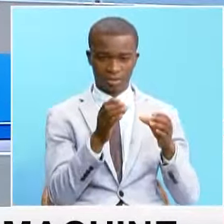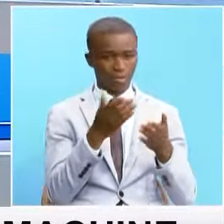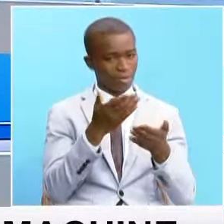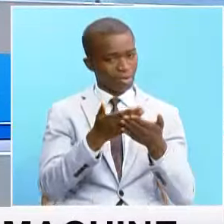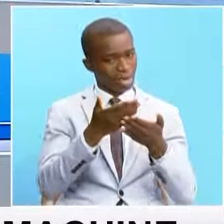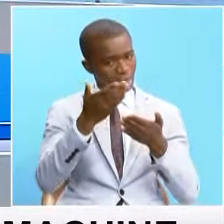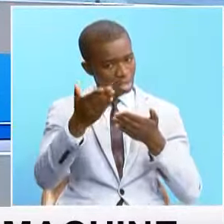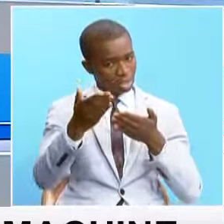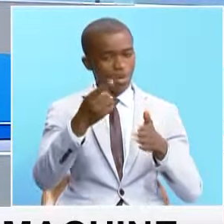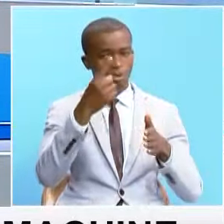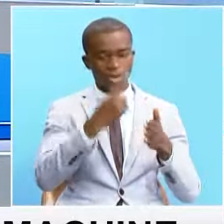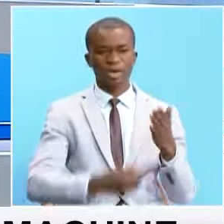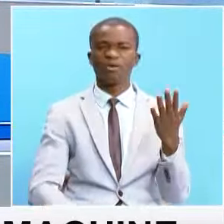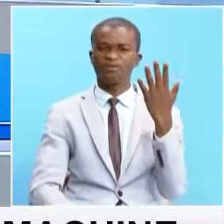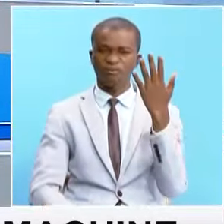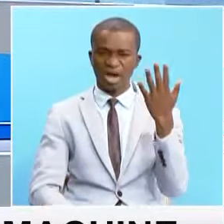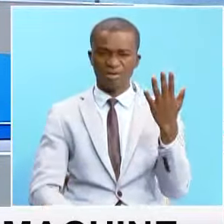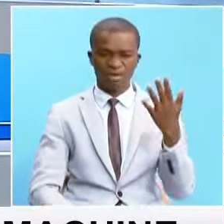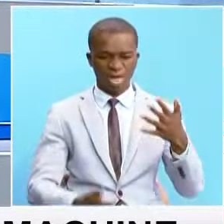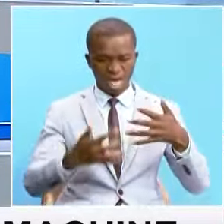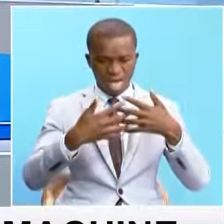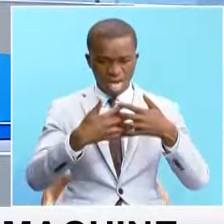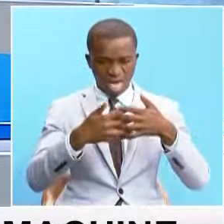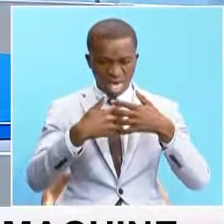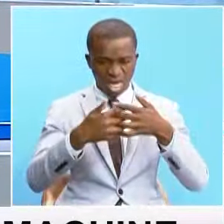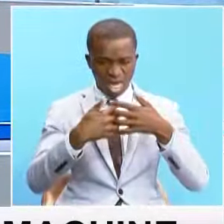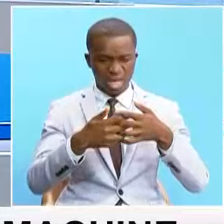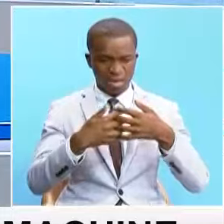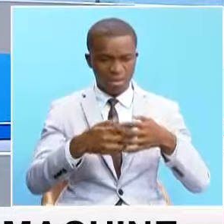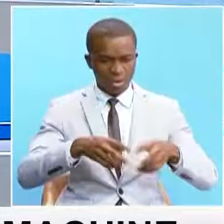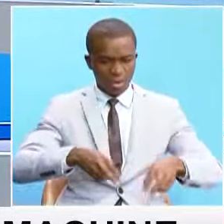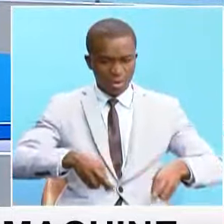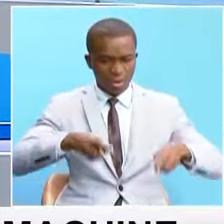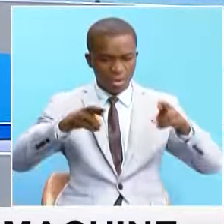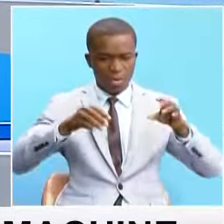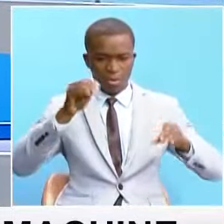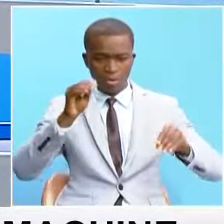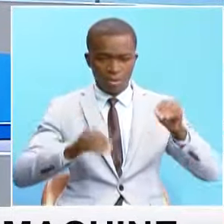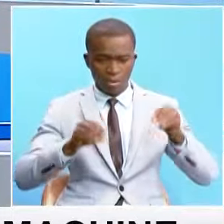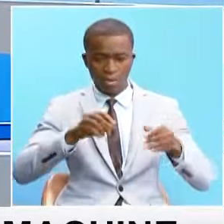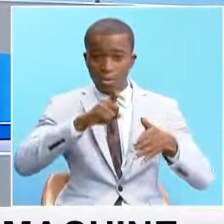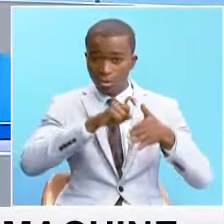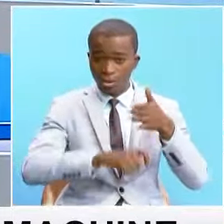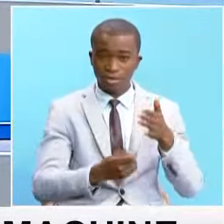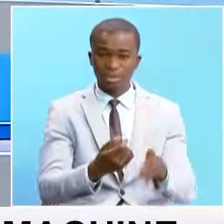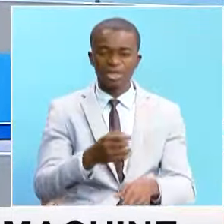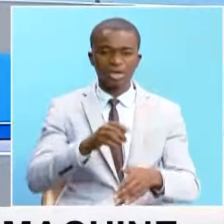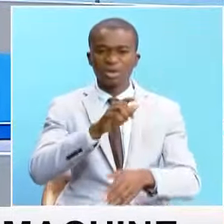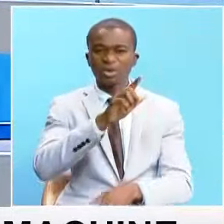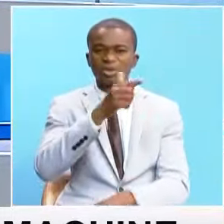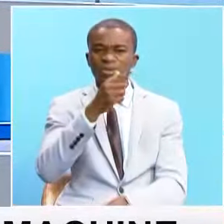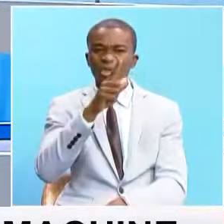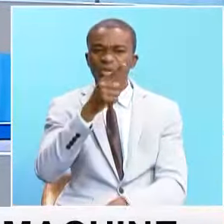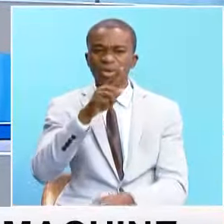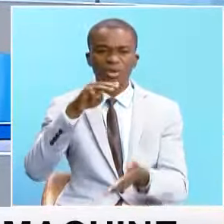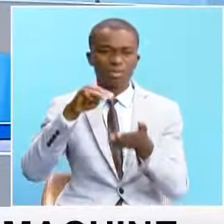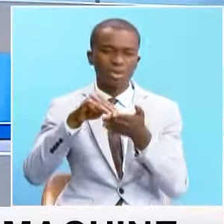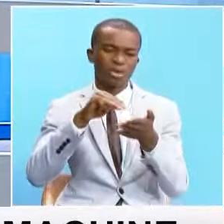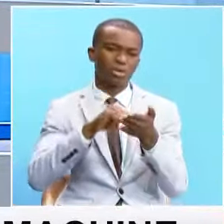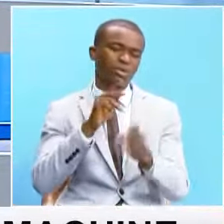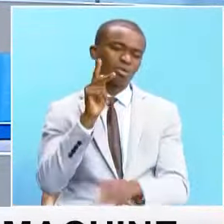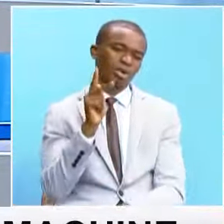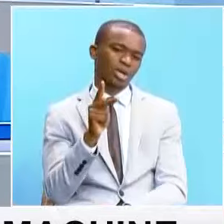of 5 earth-moving equipment worth over 21 million kwacha. The equipment will be used for the construction and rehabilitation of